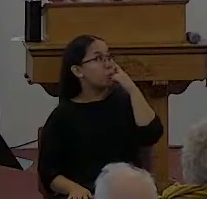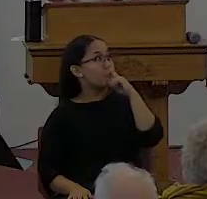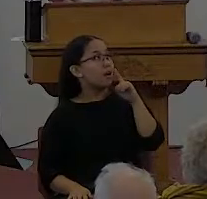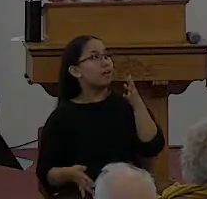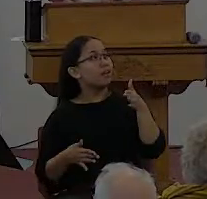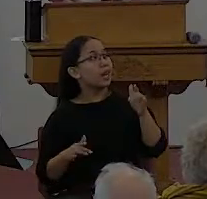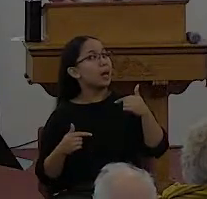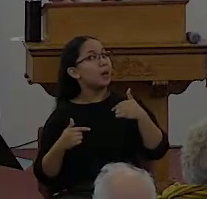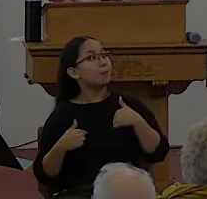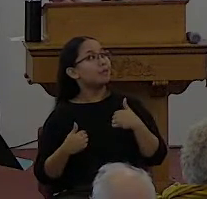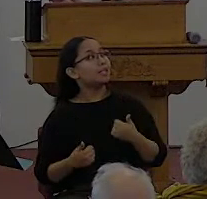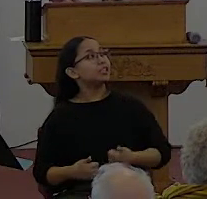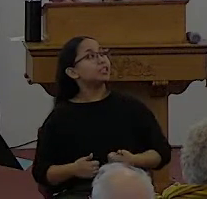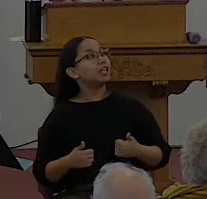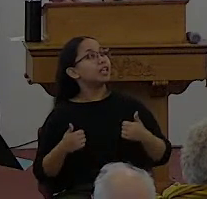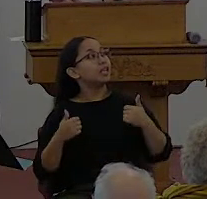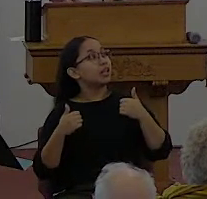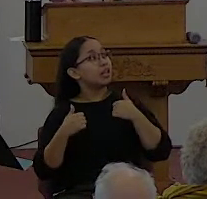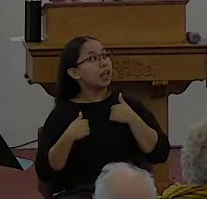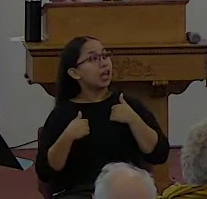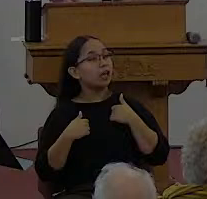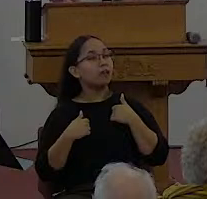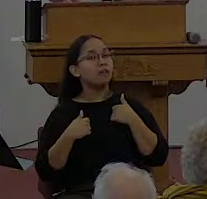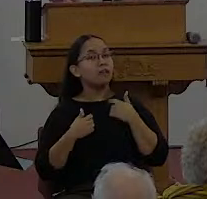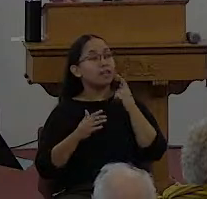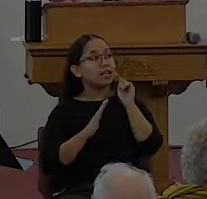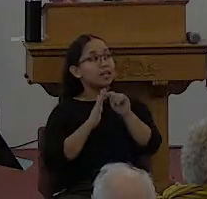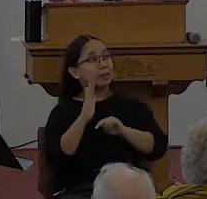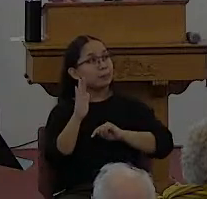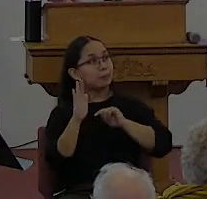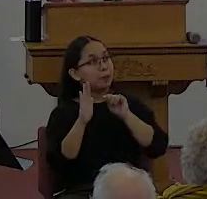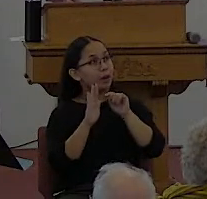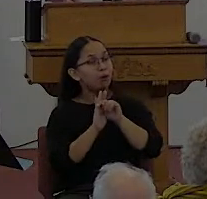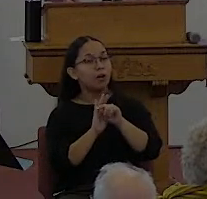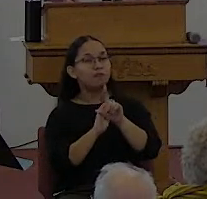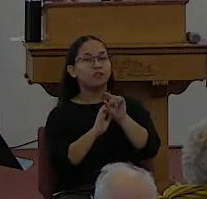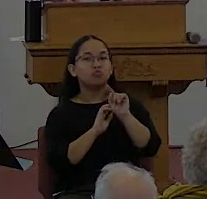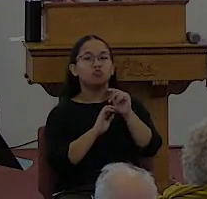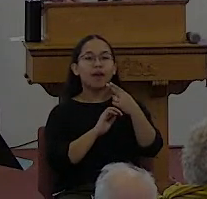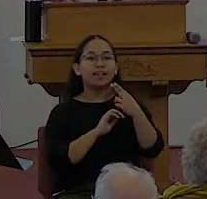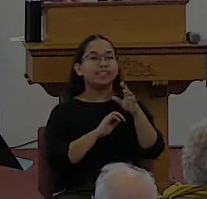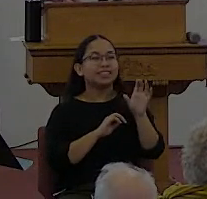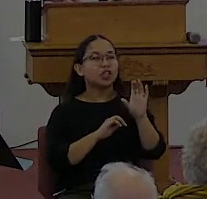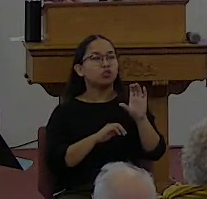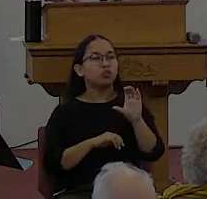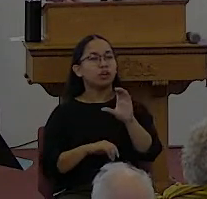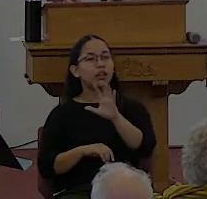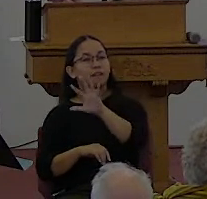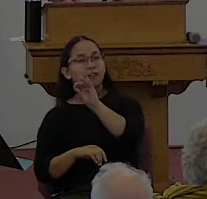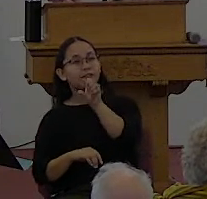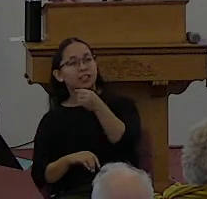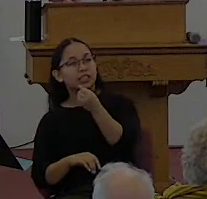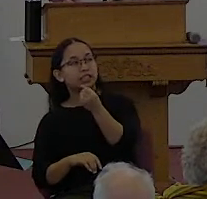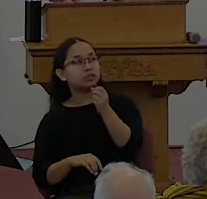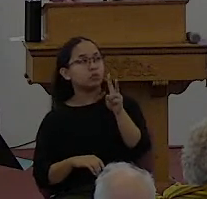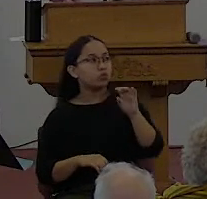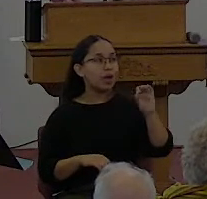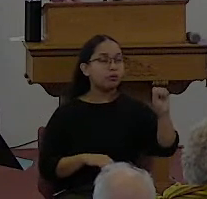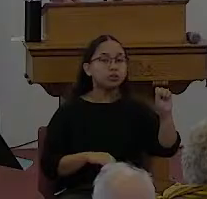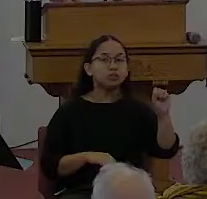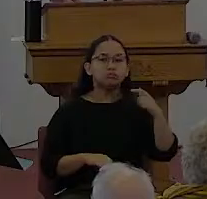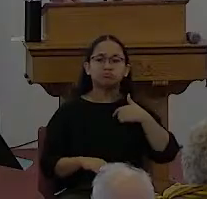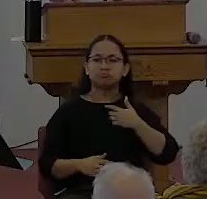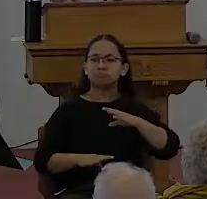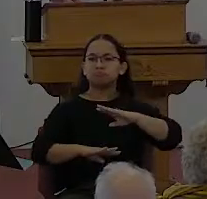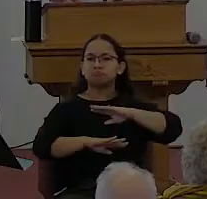live just a few years in the second half of the 20th century, I'd be